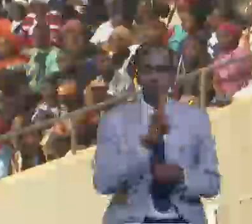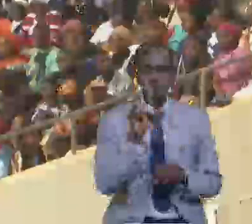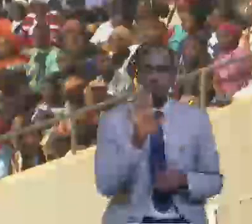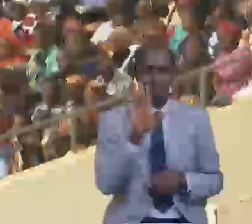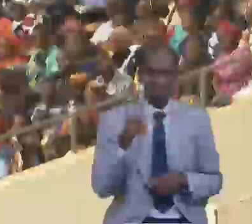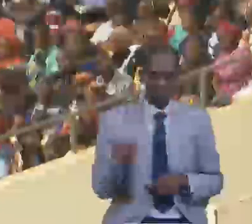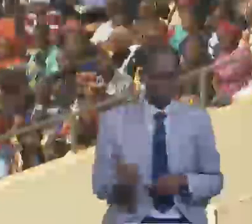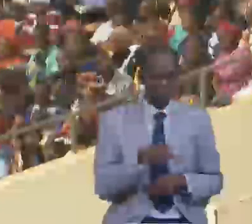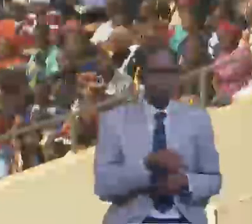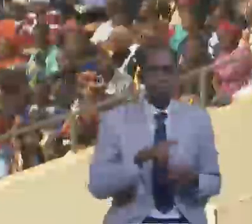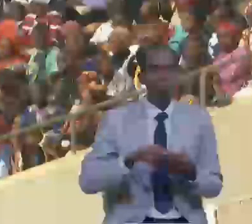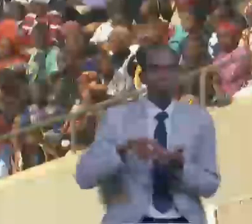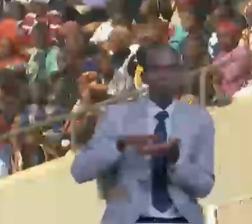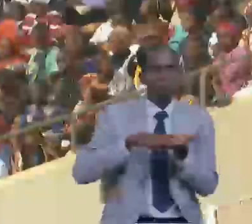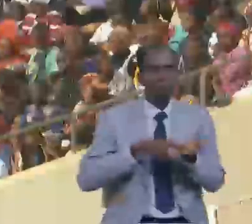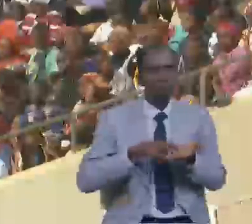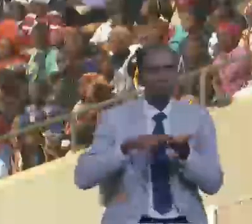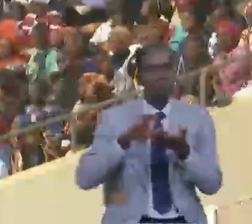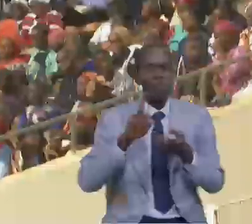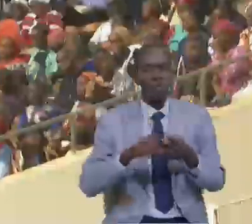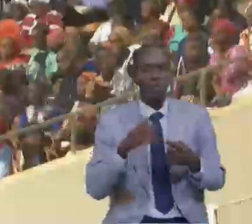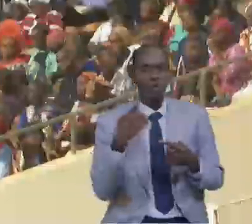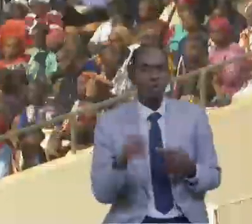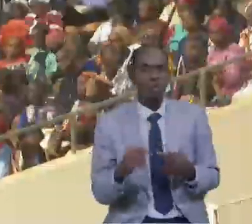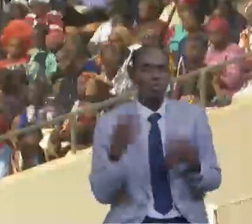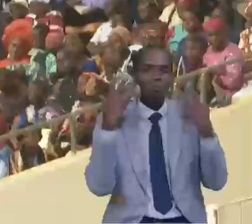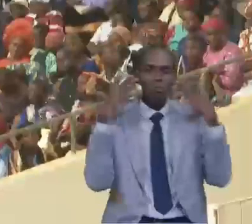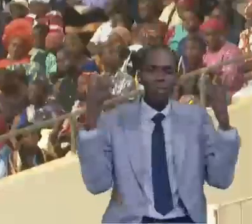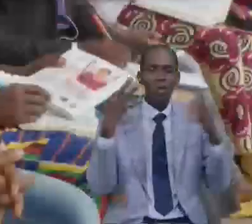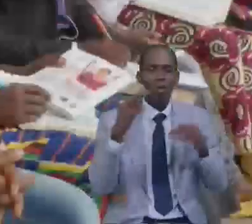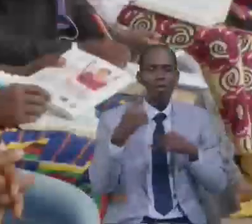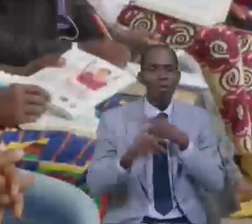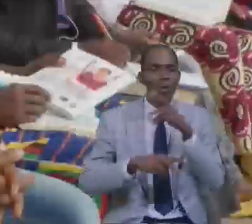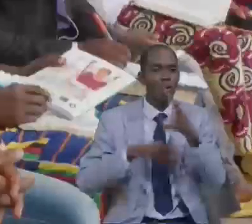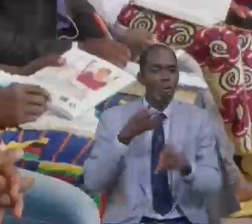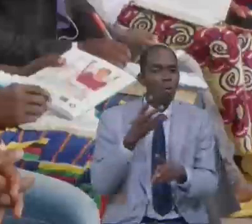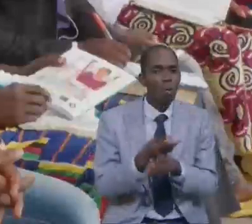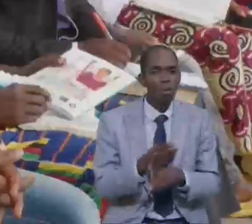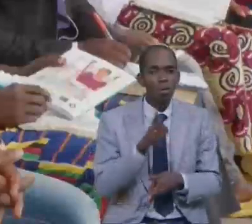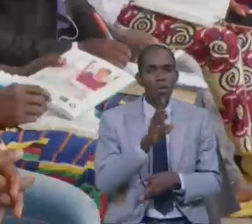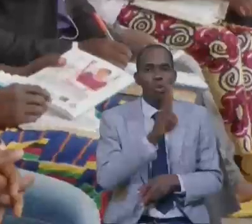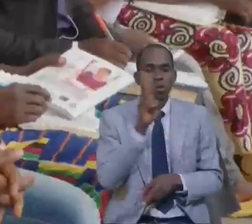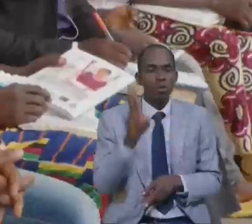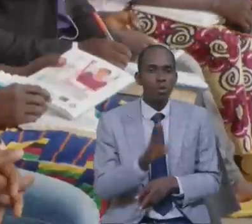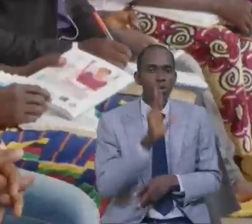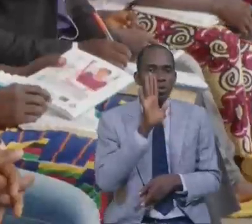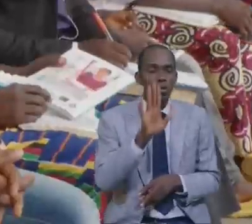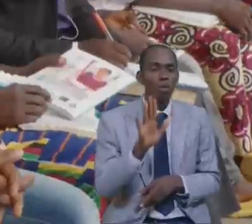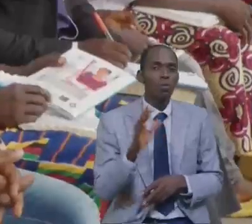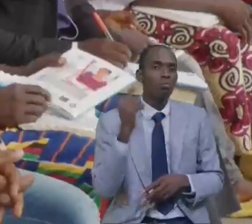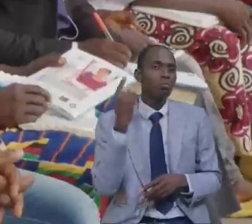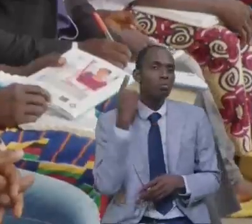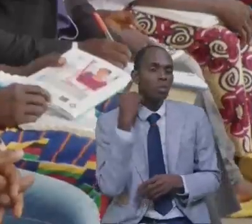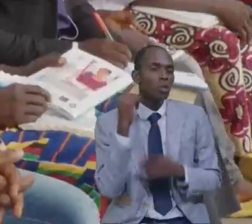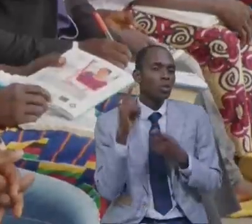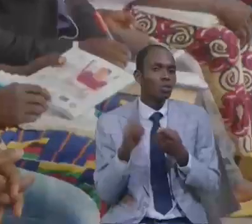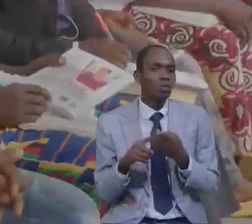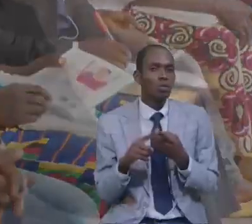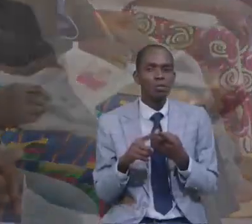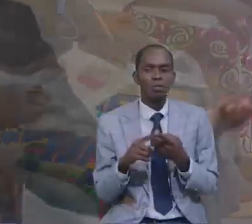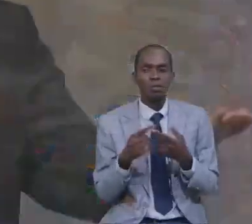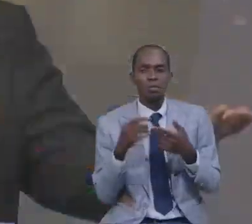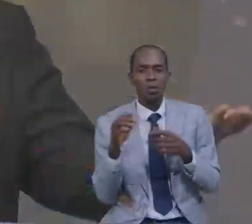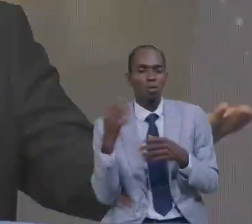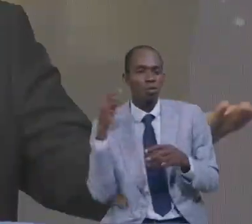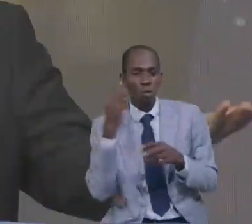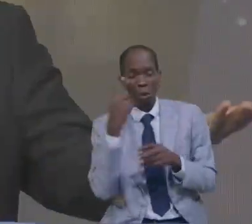to hear gossip and then use your mouth to spread the gossip. But now,